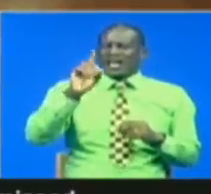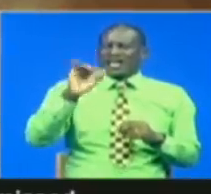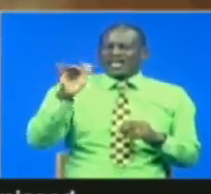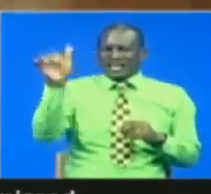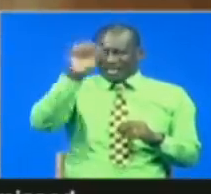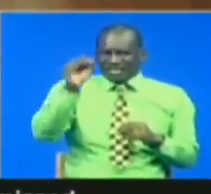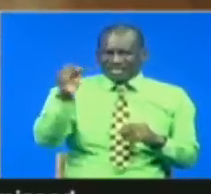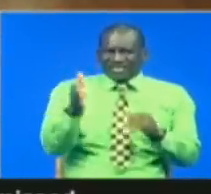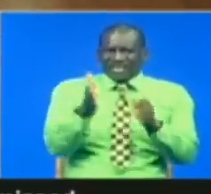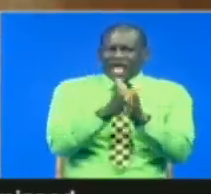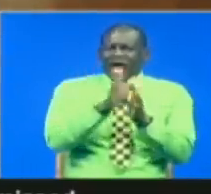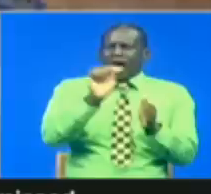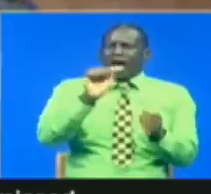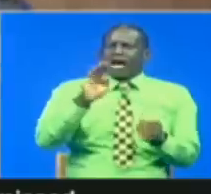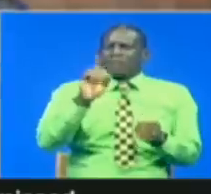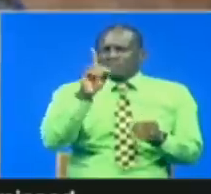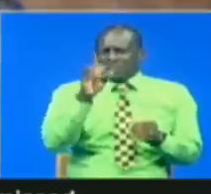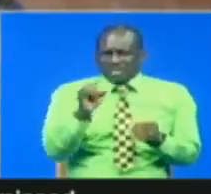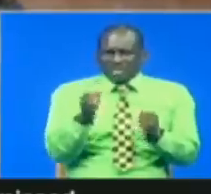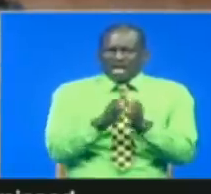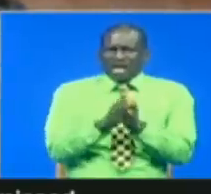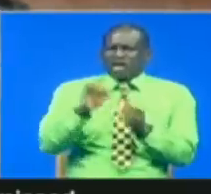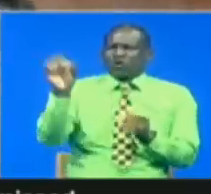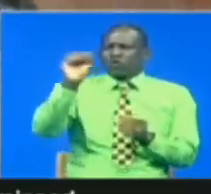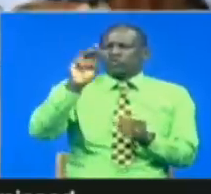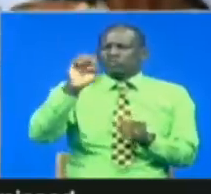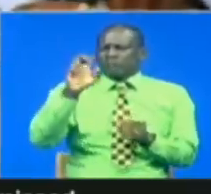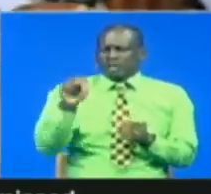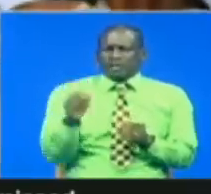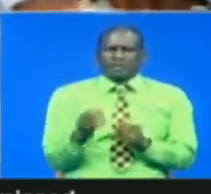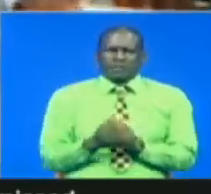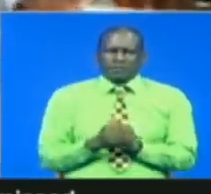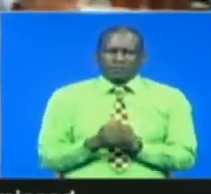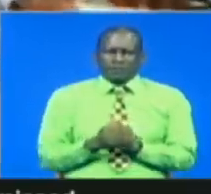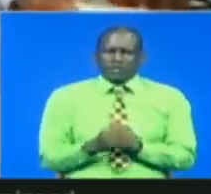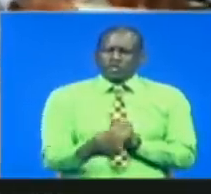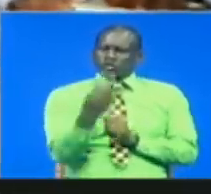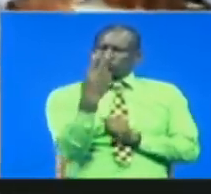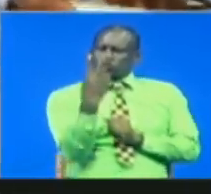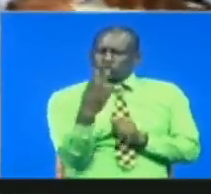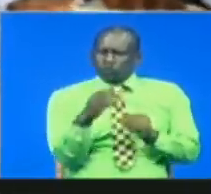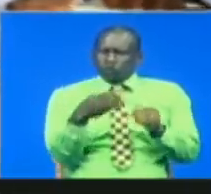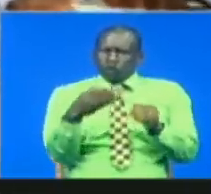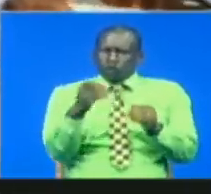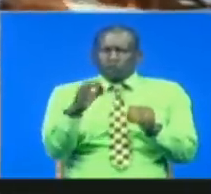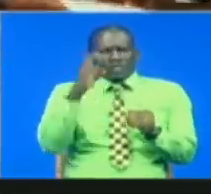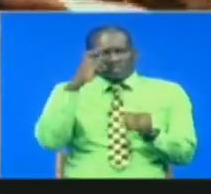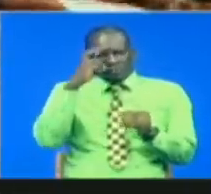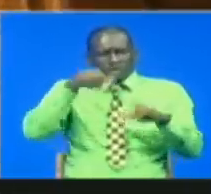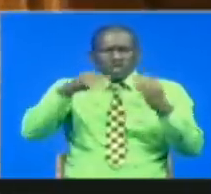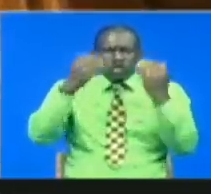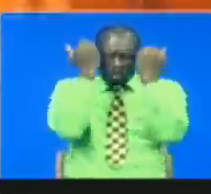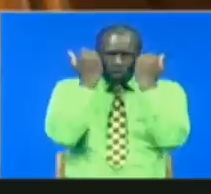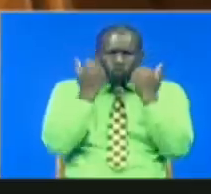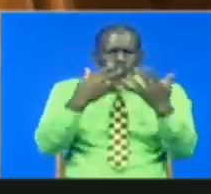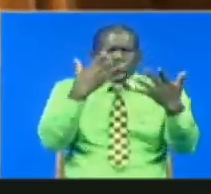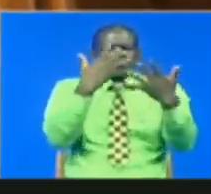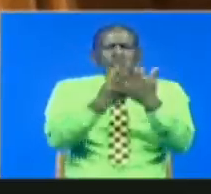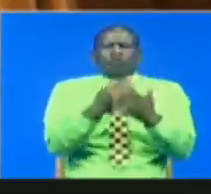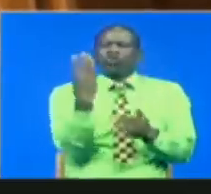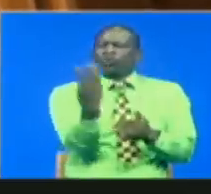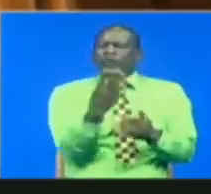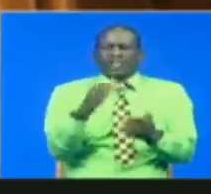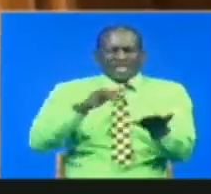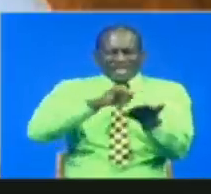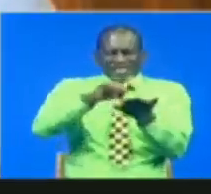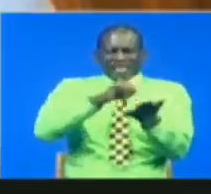Gulaid Abdi Hakim, and Osman Ibrahim. Two of the suspects in court were arrested on Wednesday in Eastleigh and